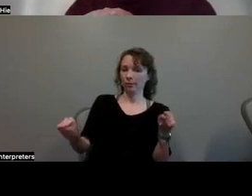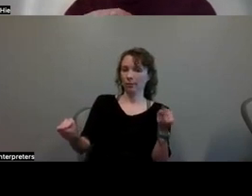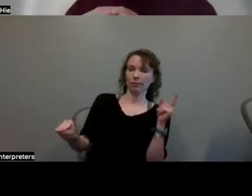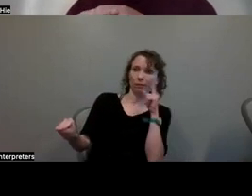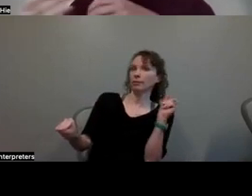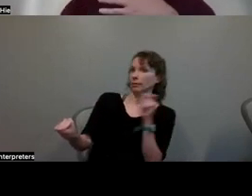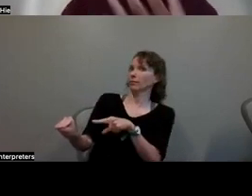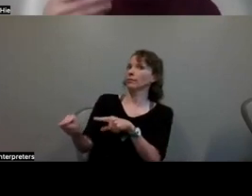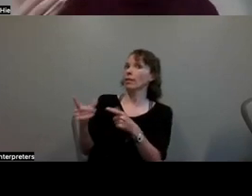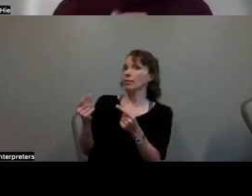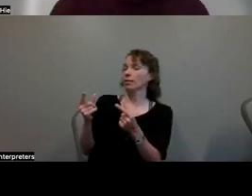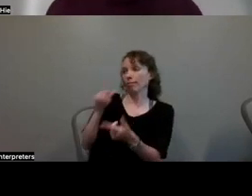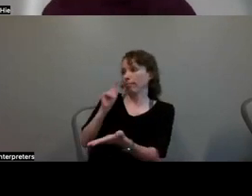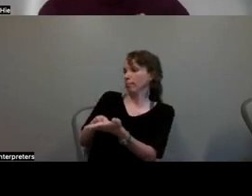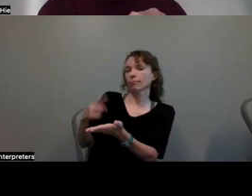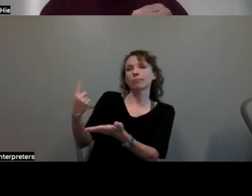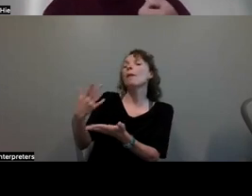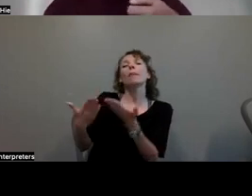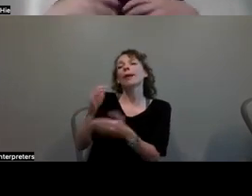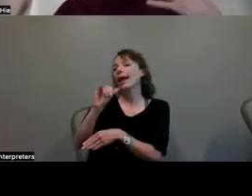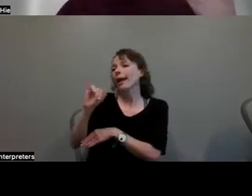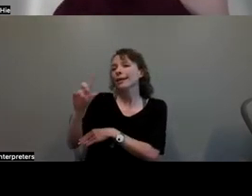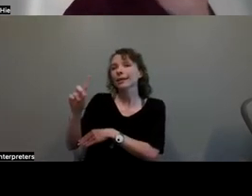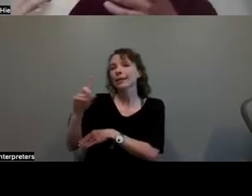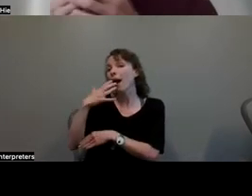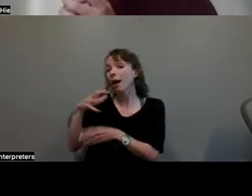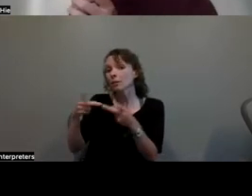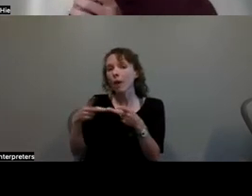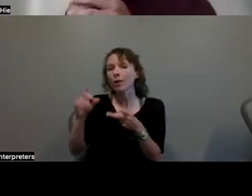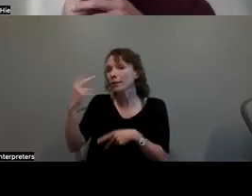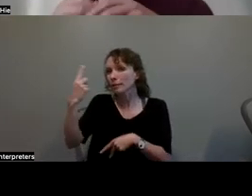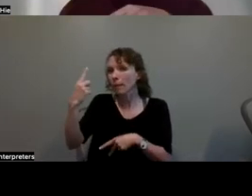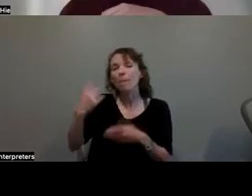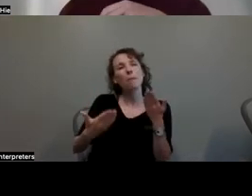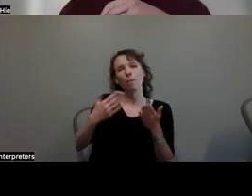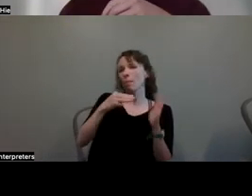the language models, like maybe some AID hotspots or something, and potentially the